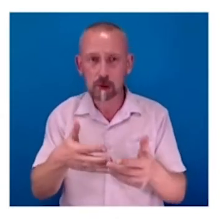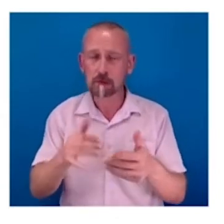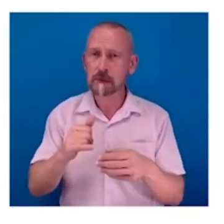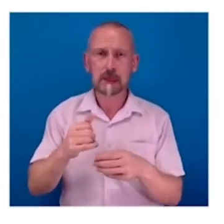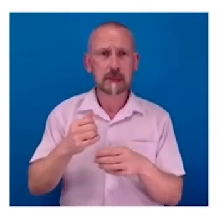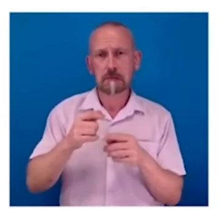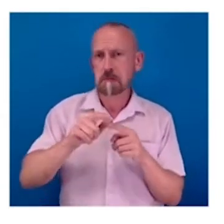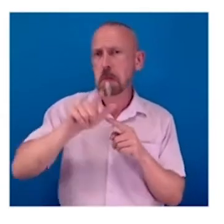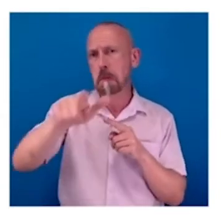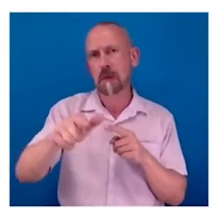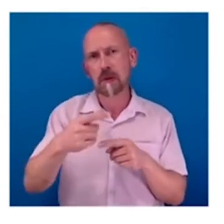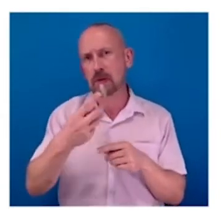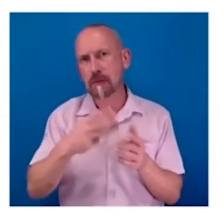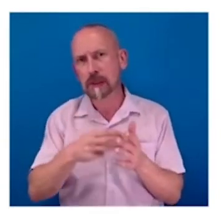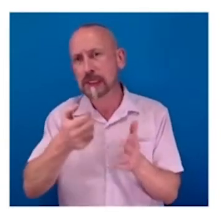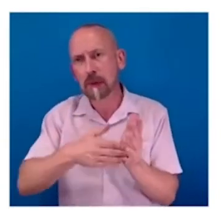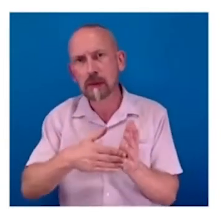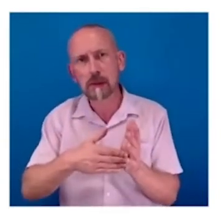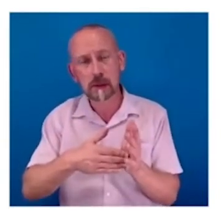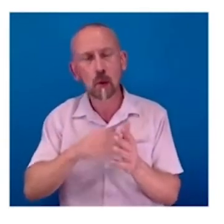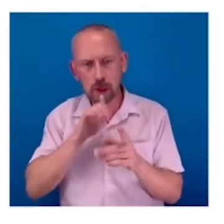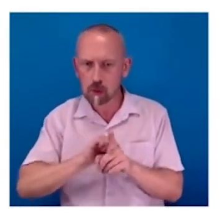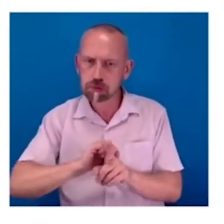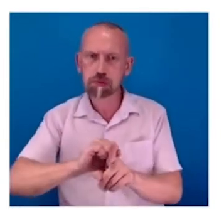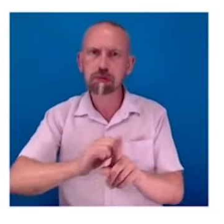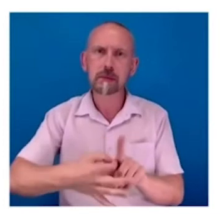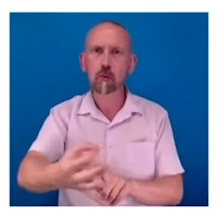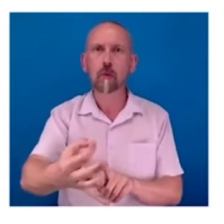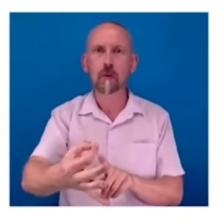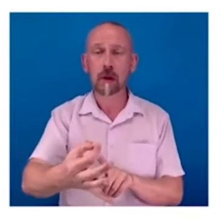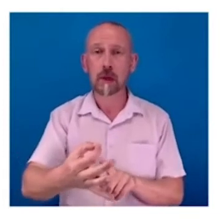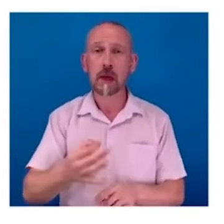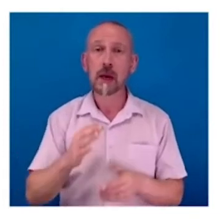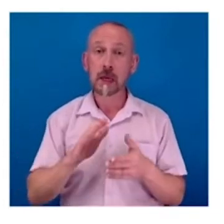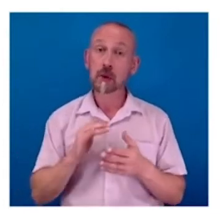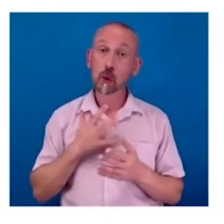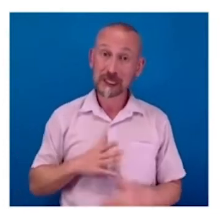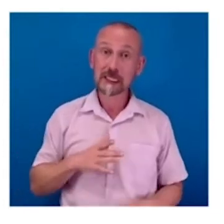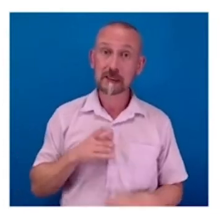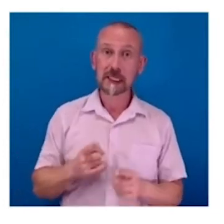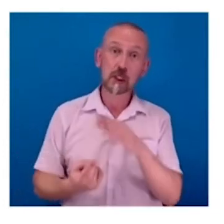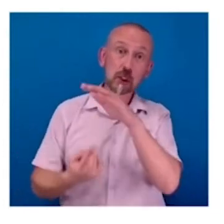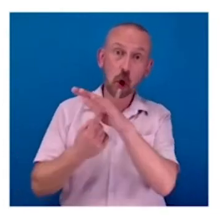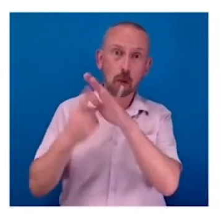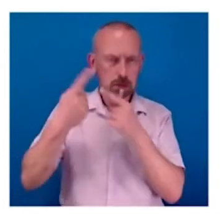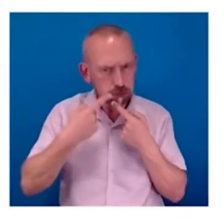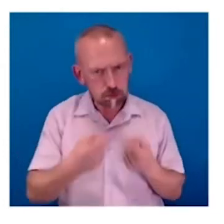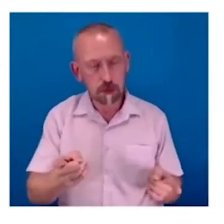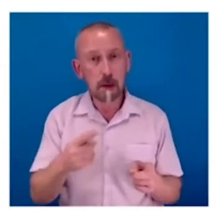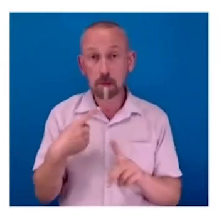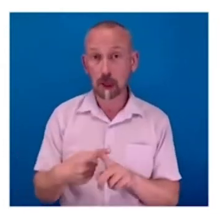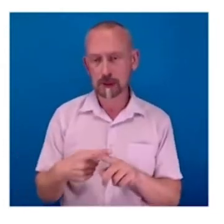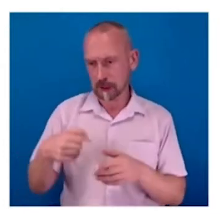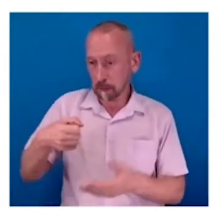Because that's what we actually need now. It needs to be top down, but bottom up. They need to meet in the middle, and that needs to be owned